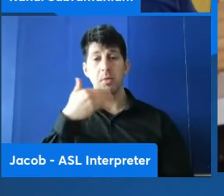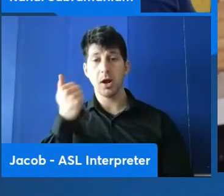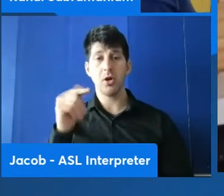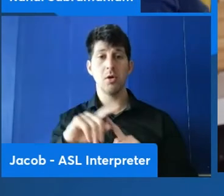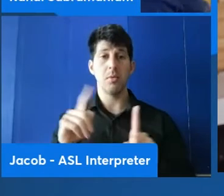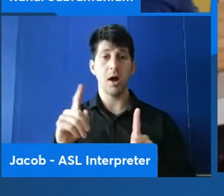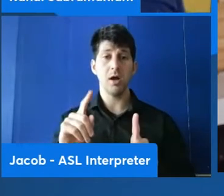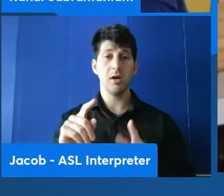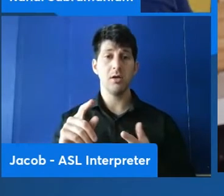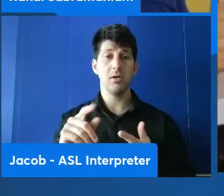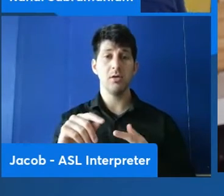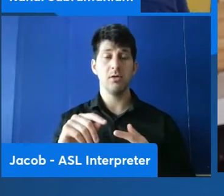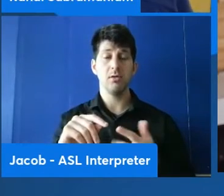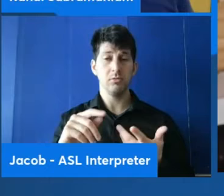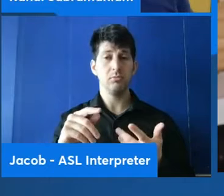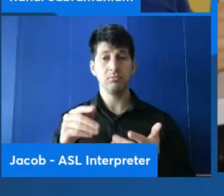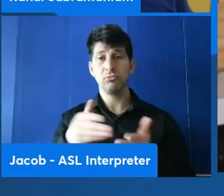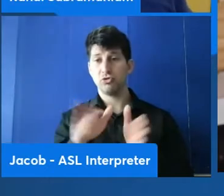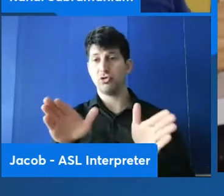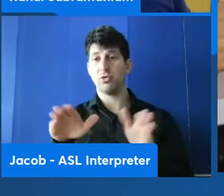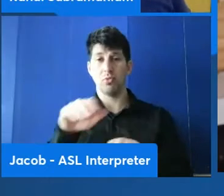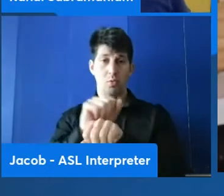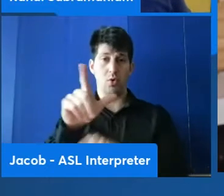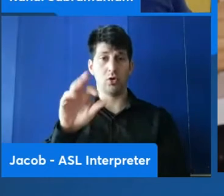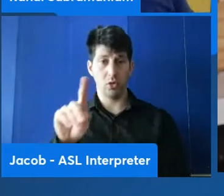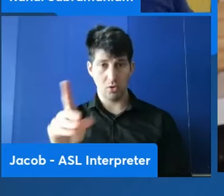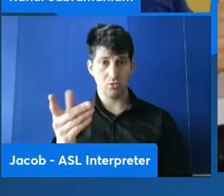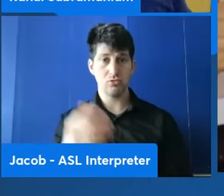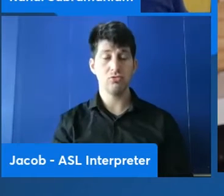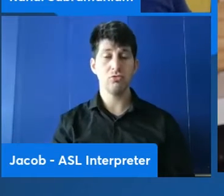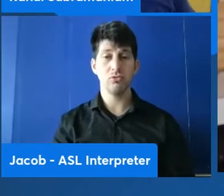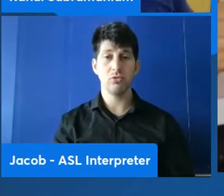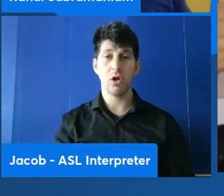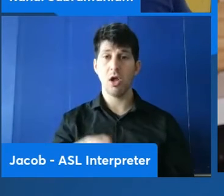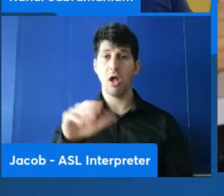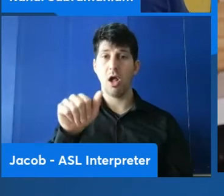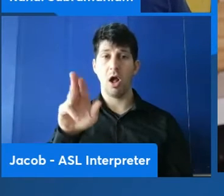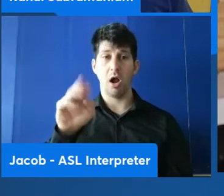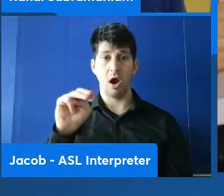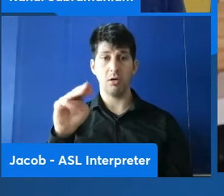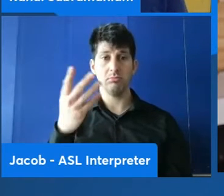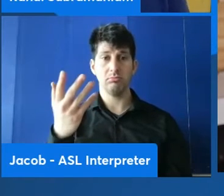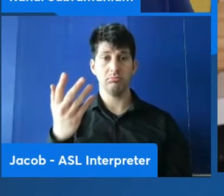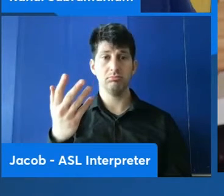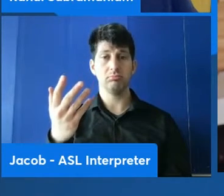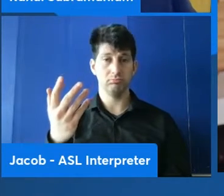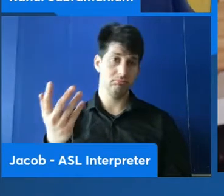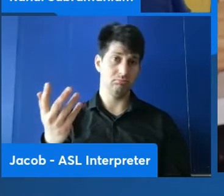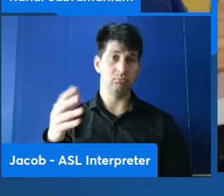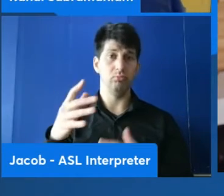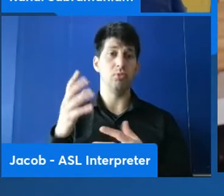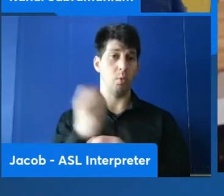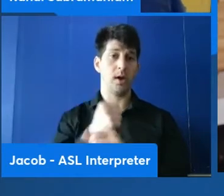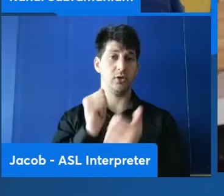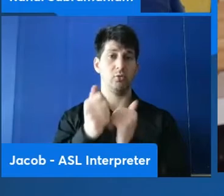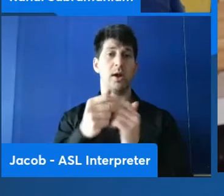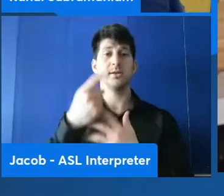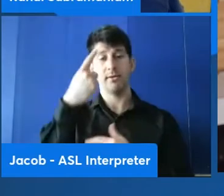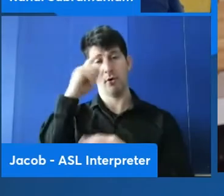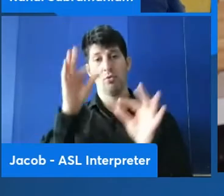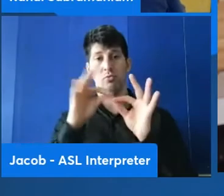largely when you look at a lot of general purpose workloads, ARM is actually kind of winning that race at this point from a price performance